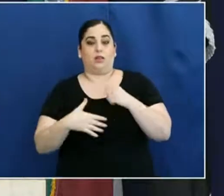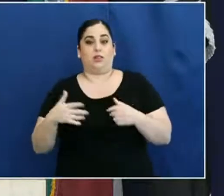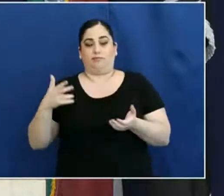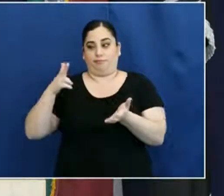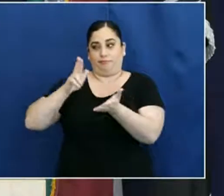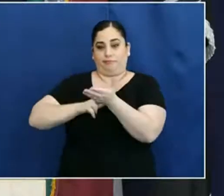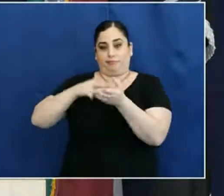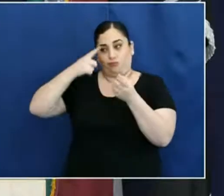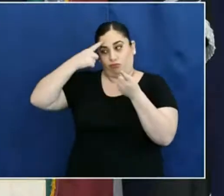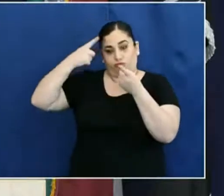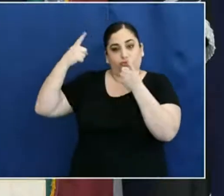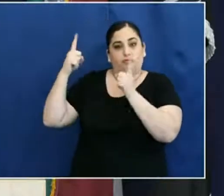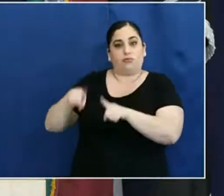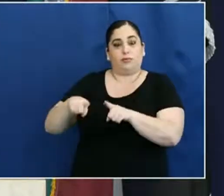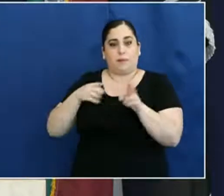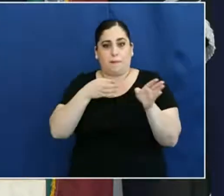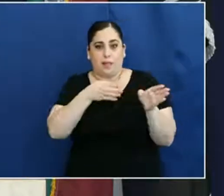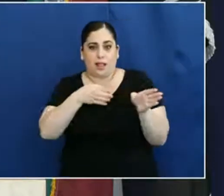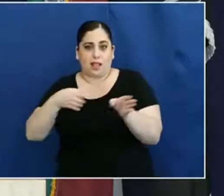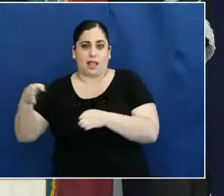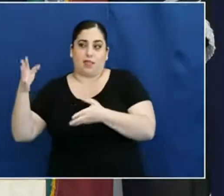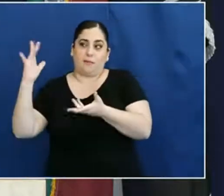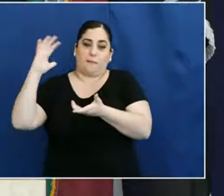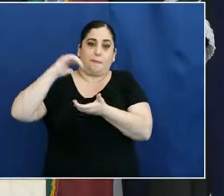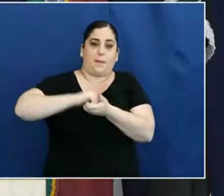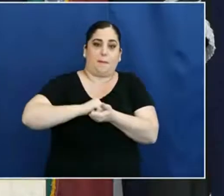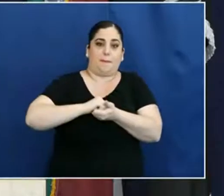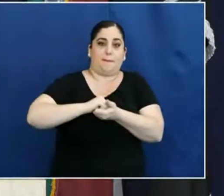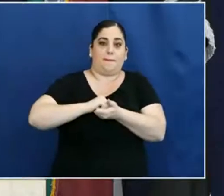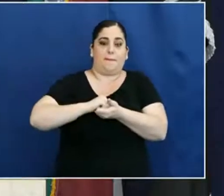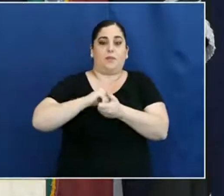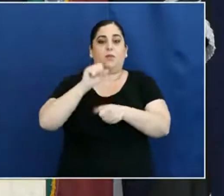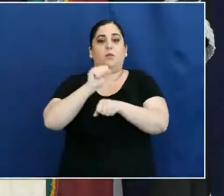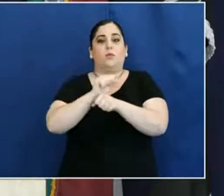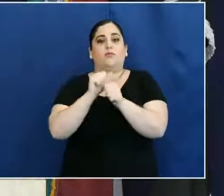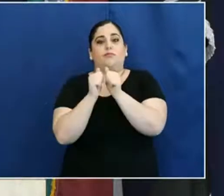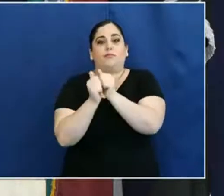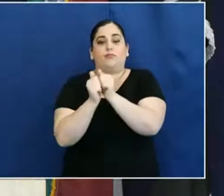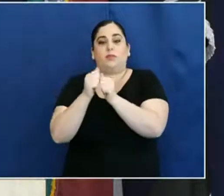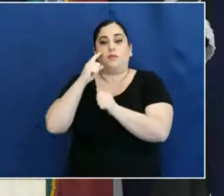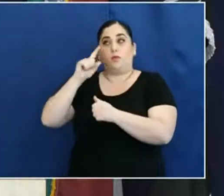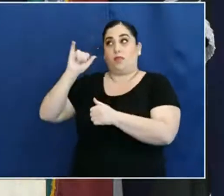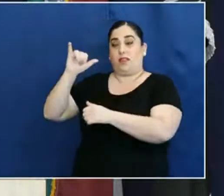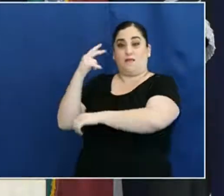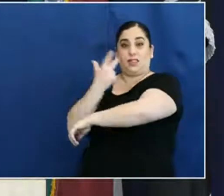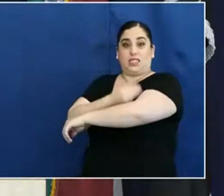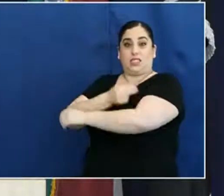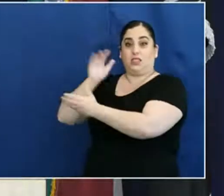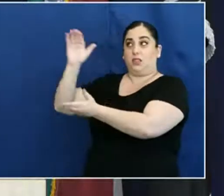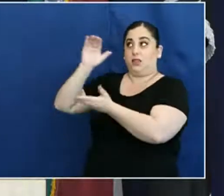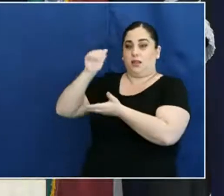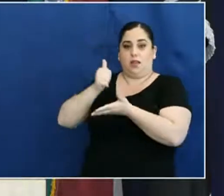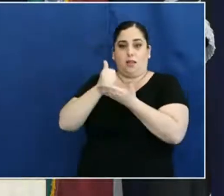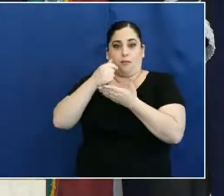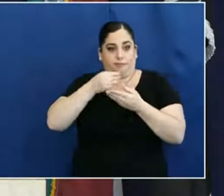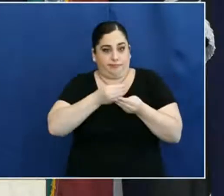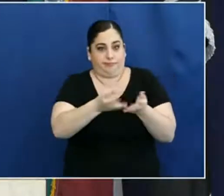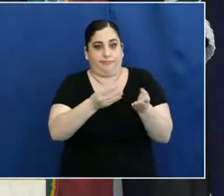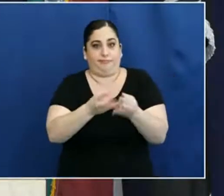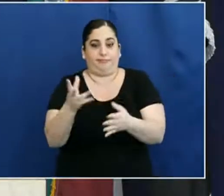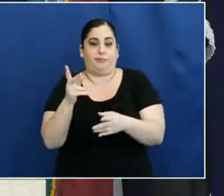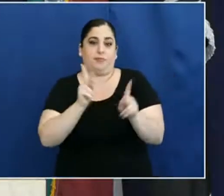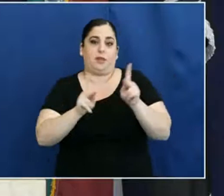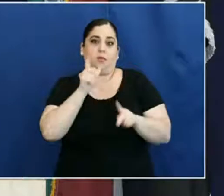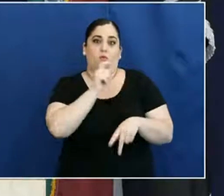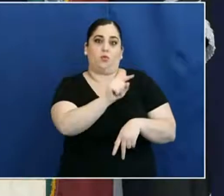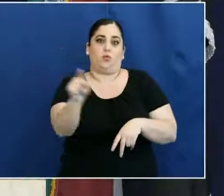arrangement we have now, where we collaborate, we work together on allocations. The county retains the ability to sub-allocate and move those